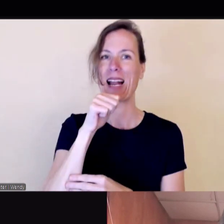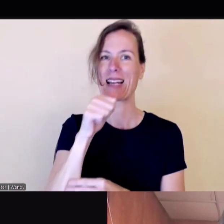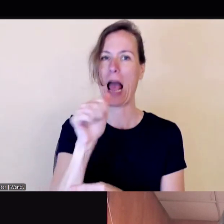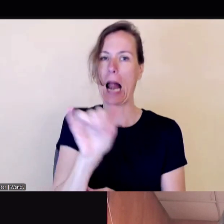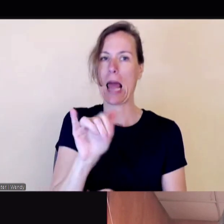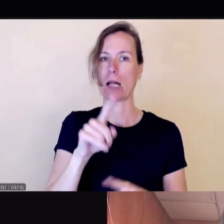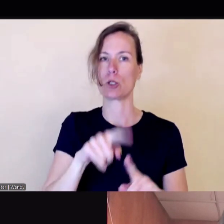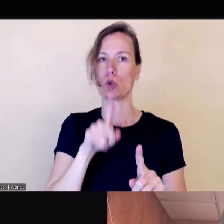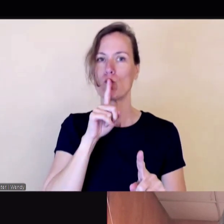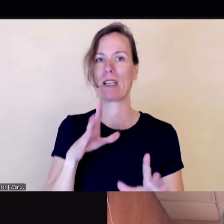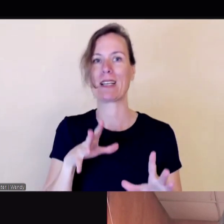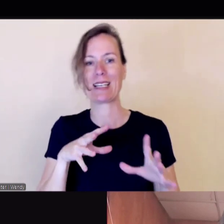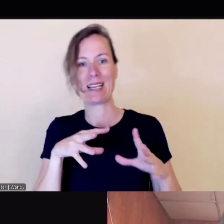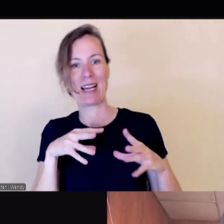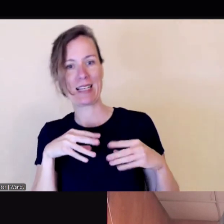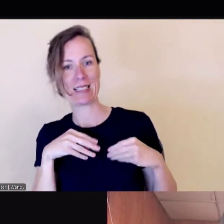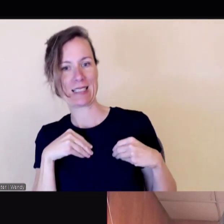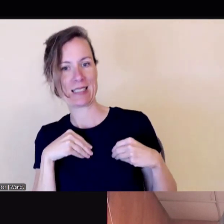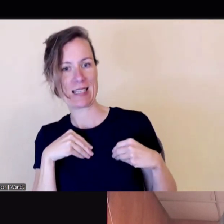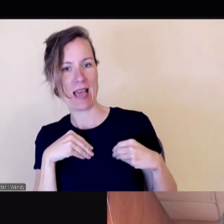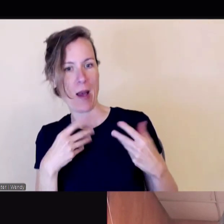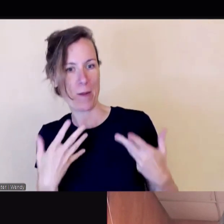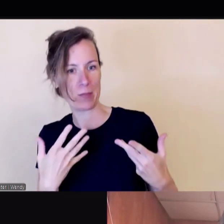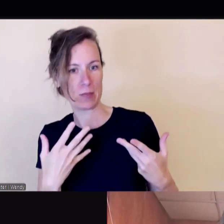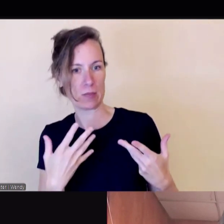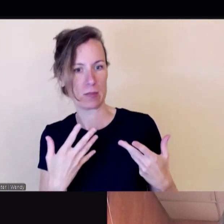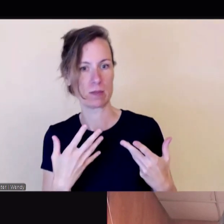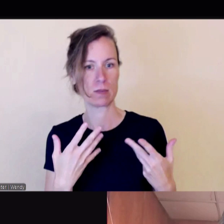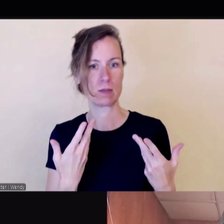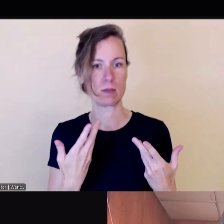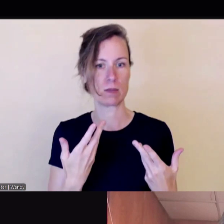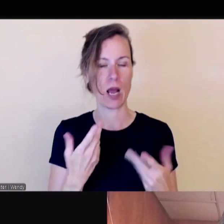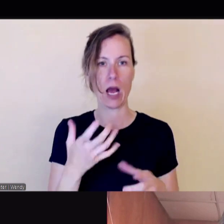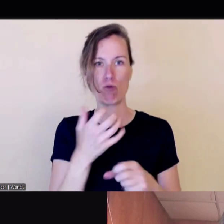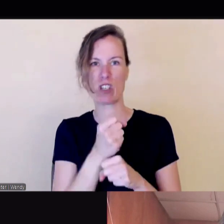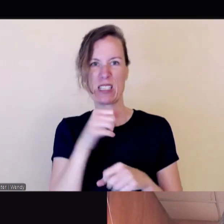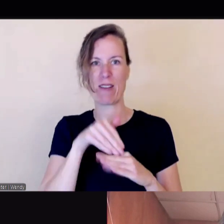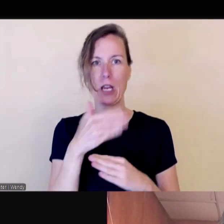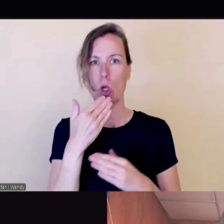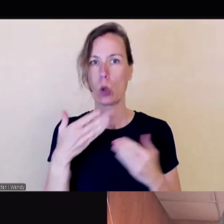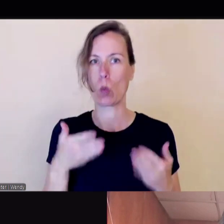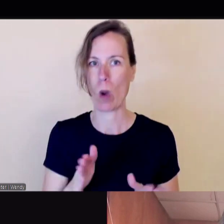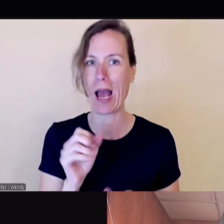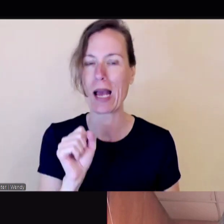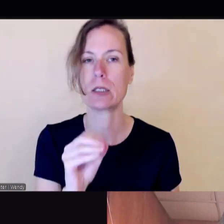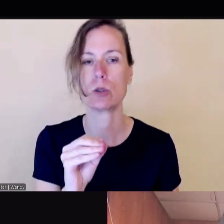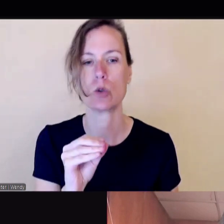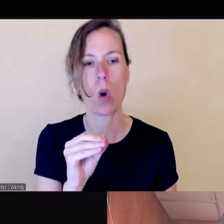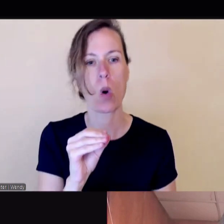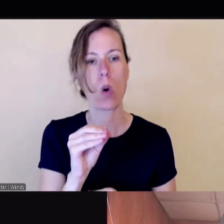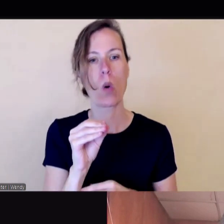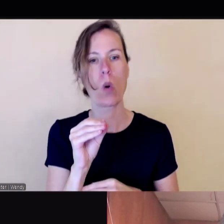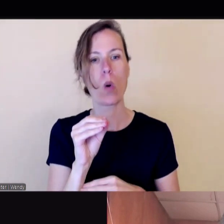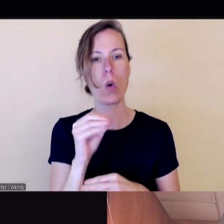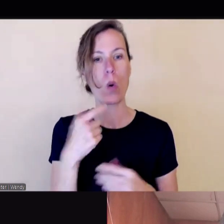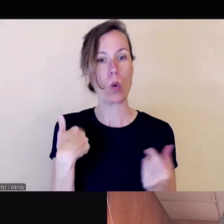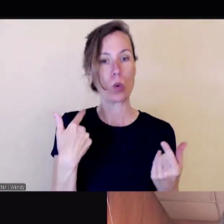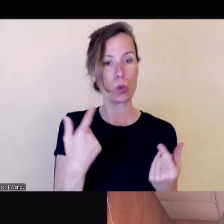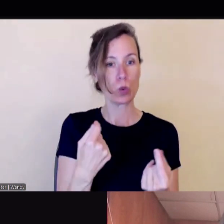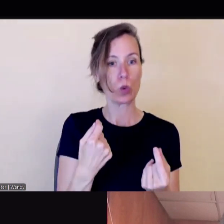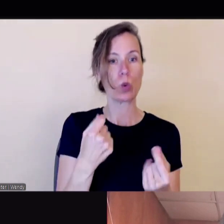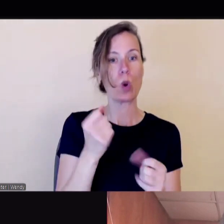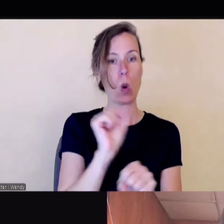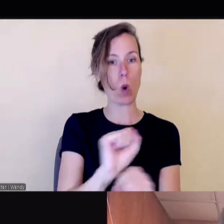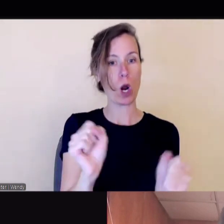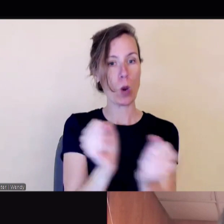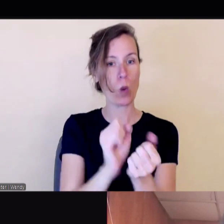is things like, working with the community, again, to maybe provide, we do know your rights and know